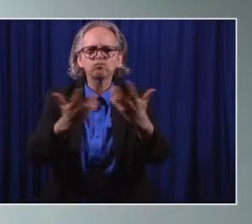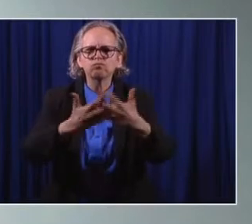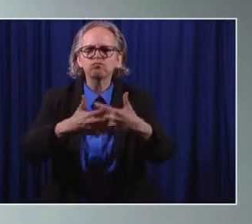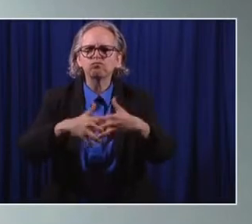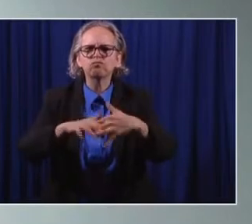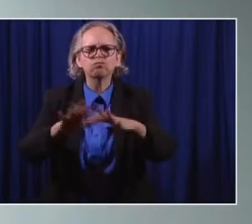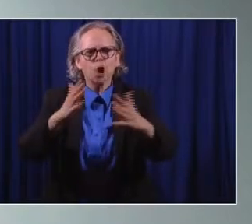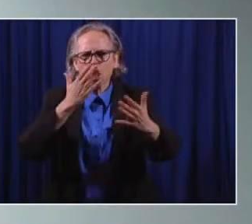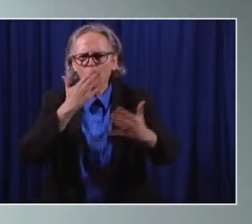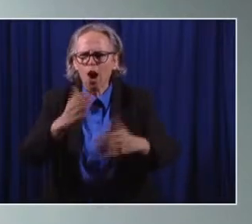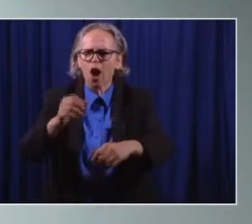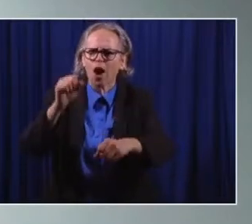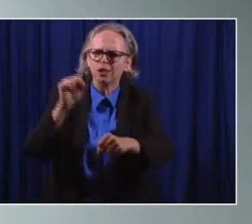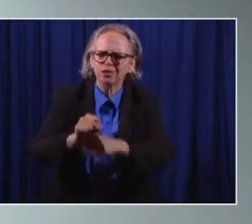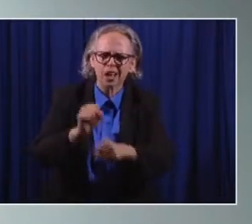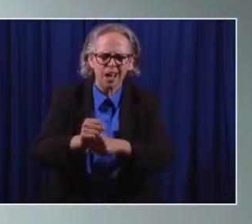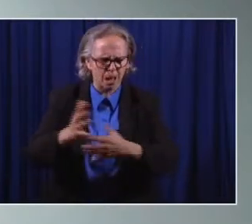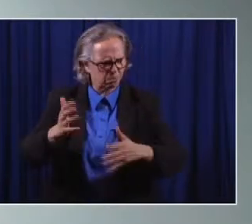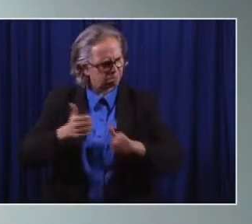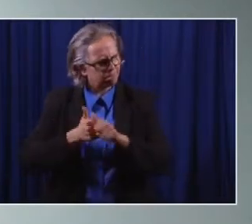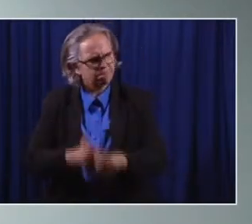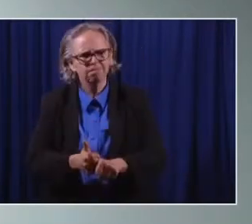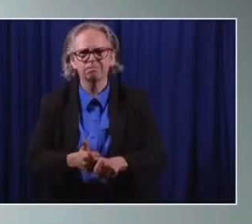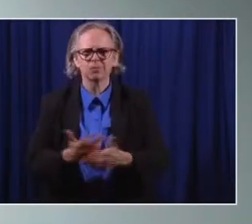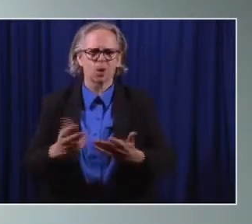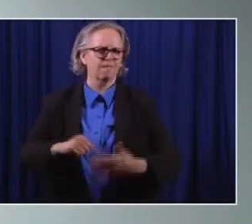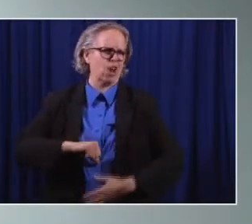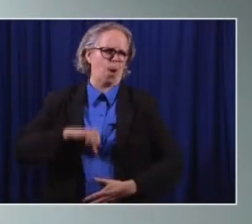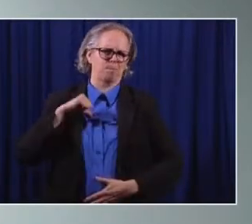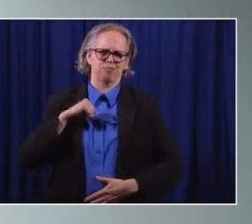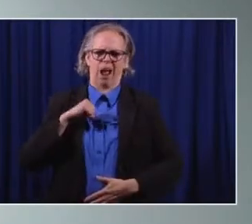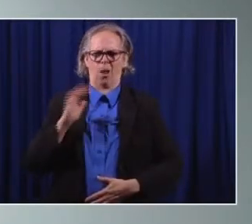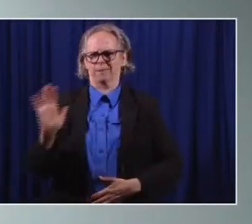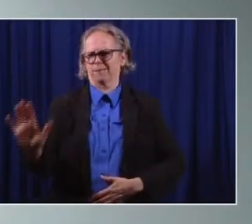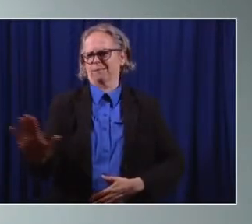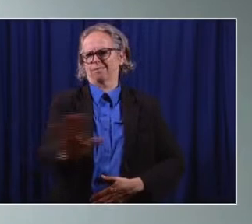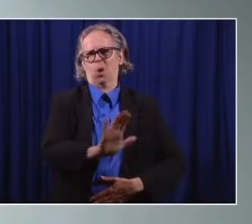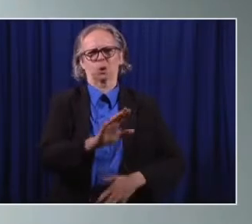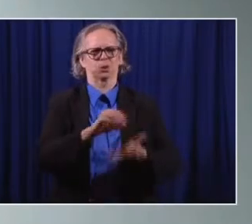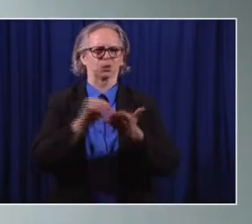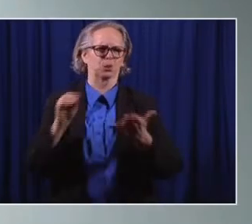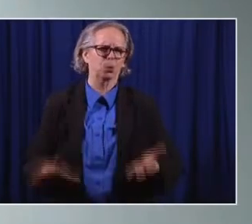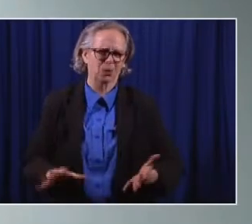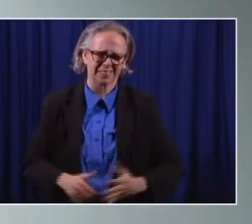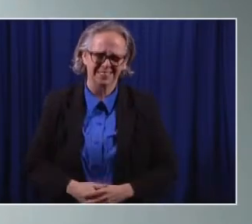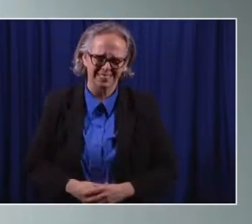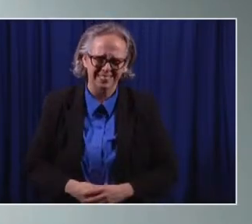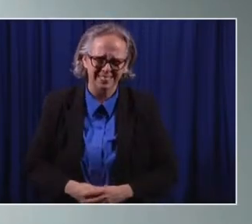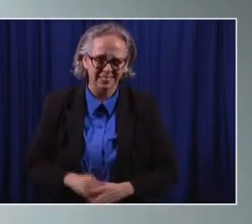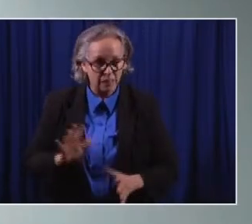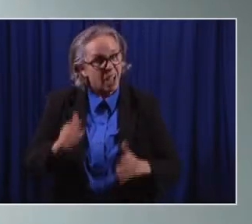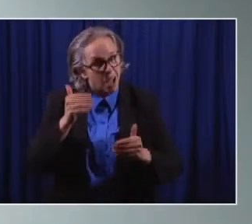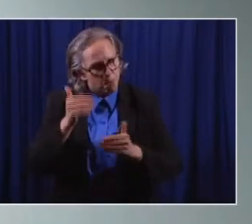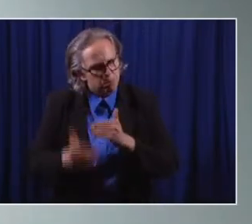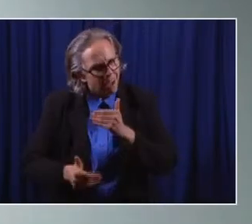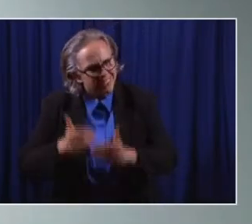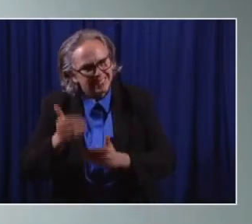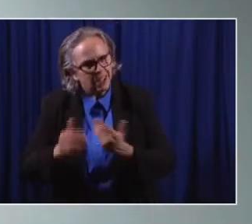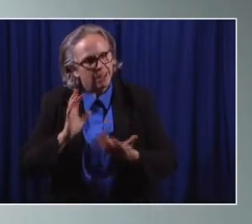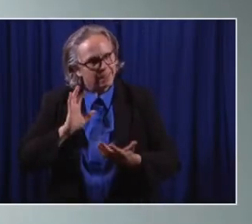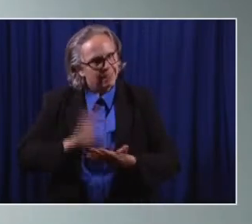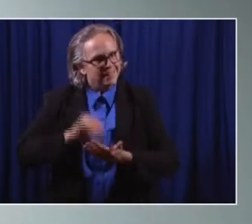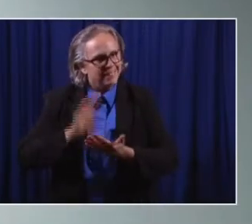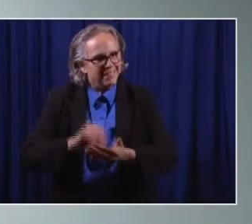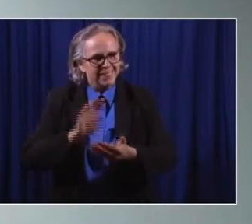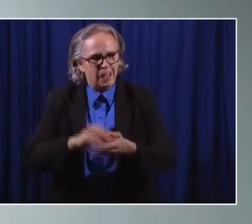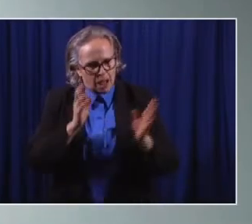for us to stay open, and we're very proud about that. The process was amazing. We did a lot of planning and preparation in the